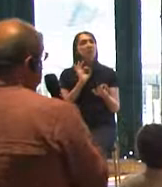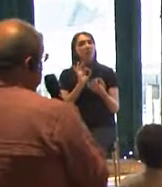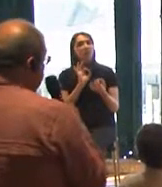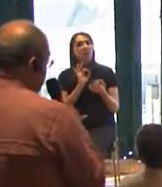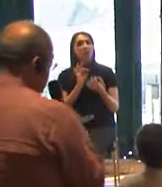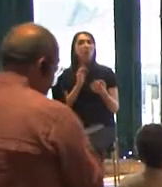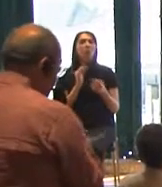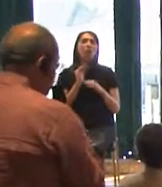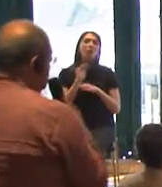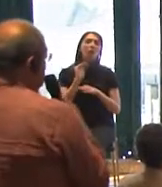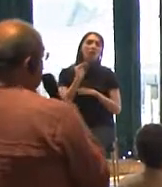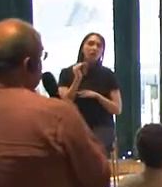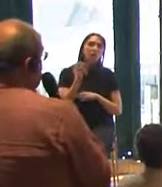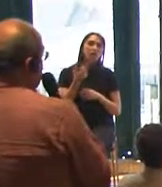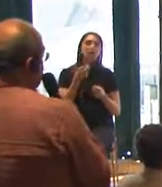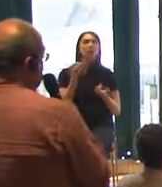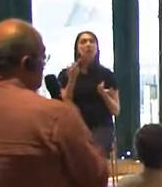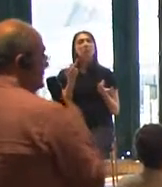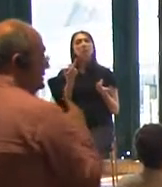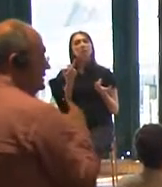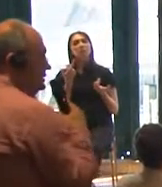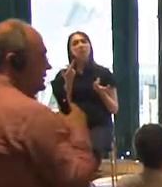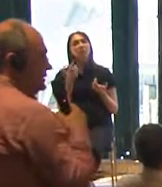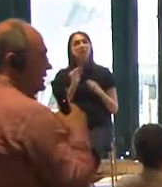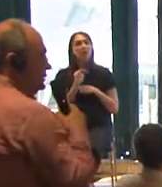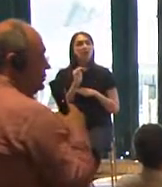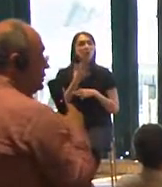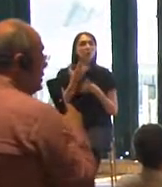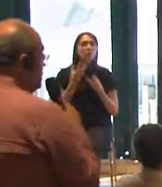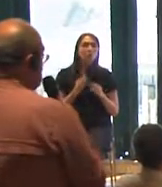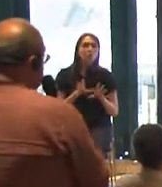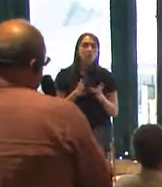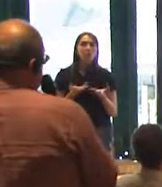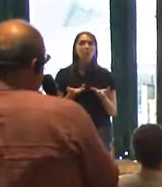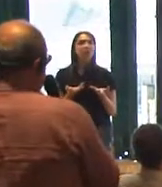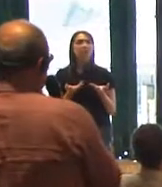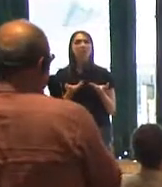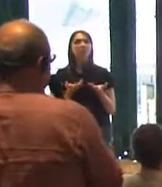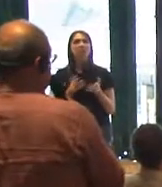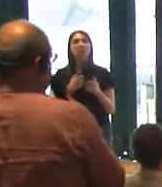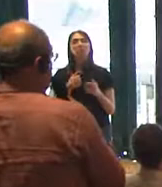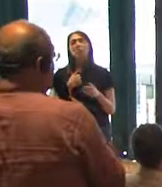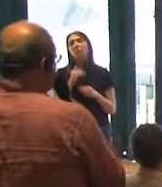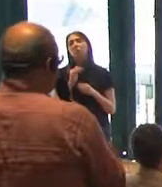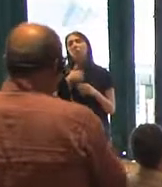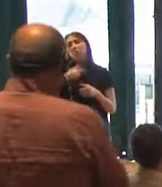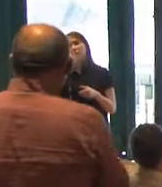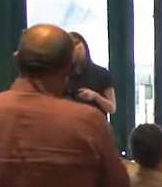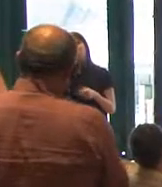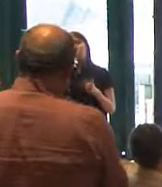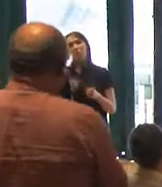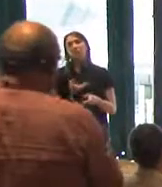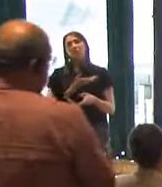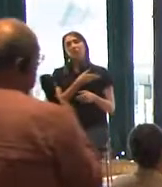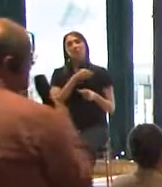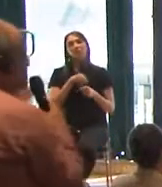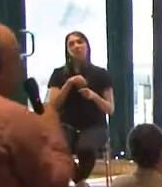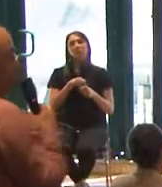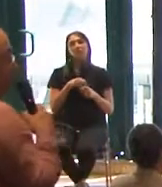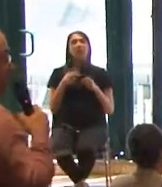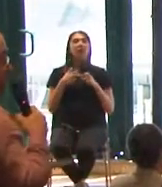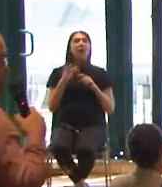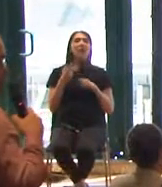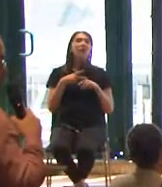wait a total mobilization a total struggle i would say against a climate